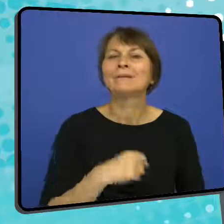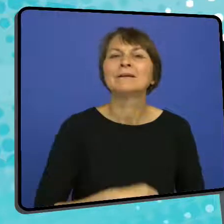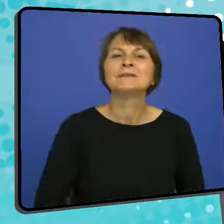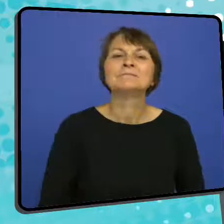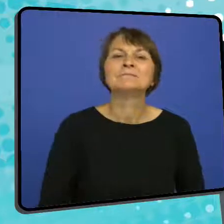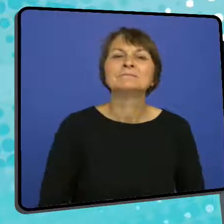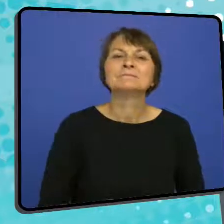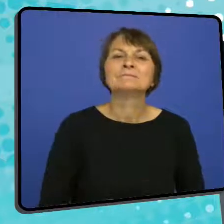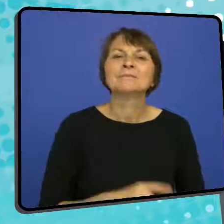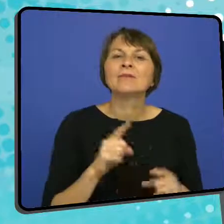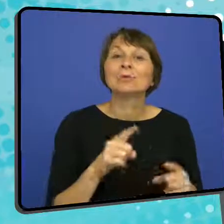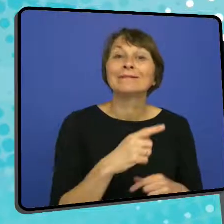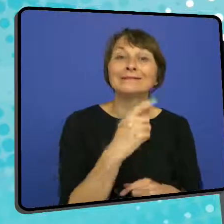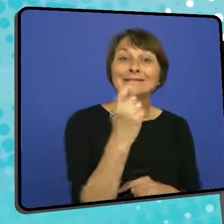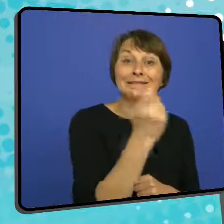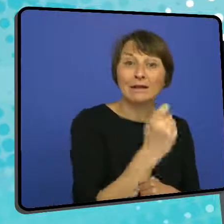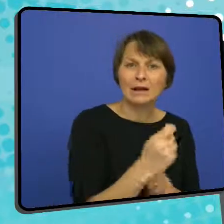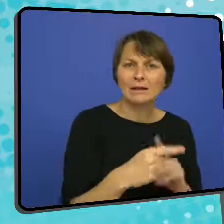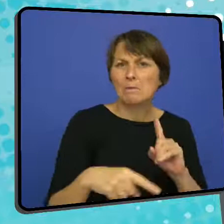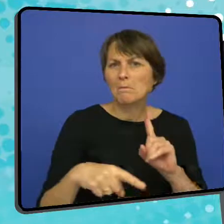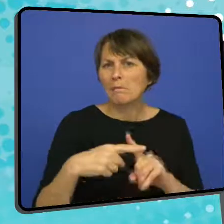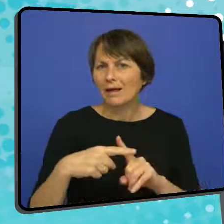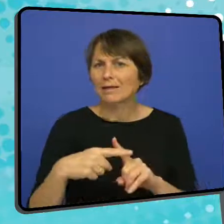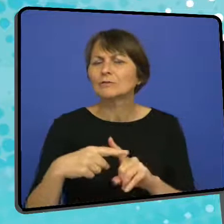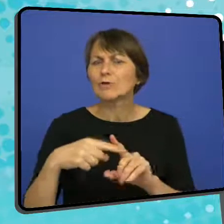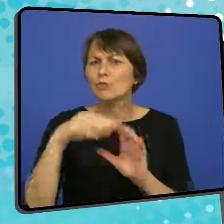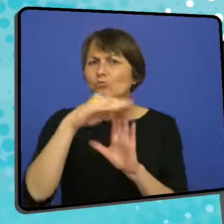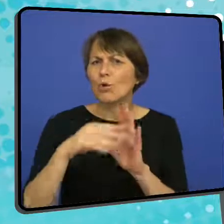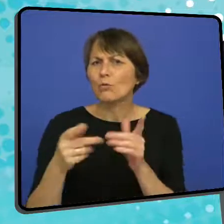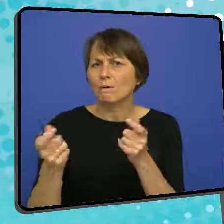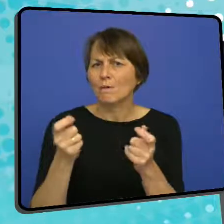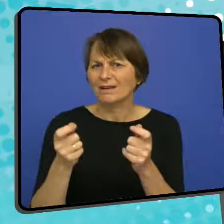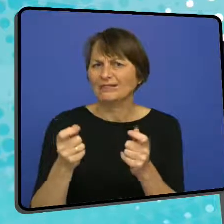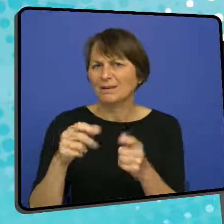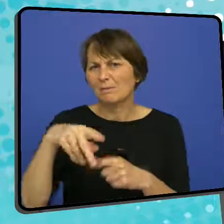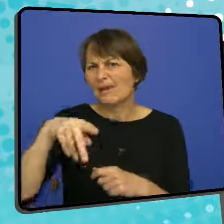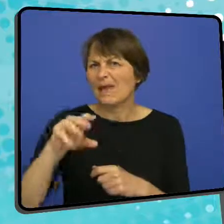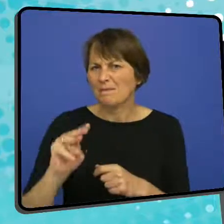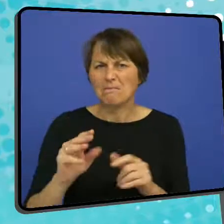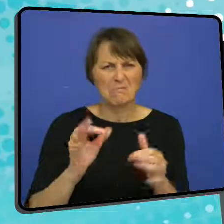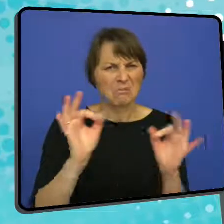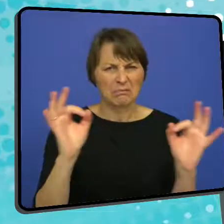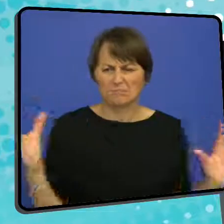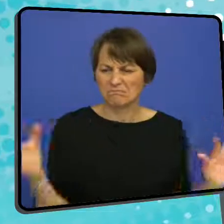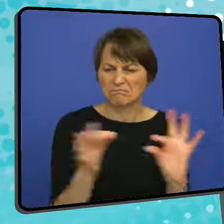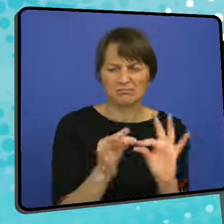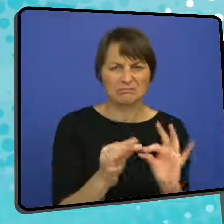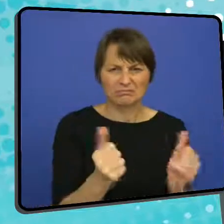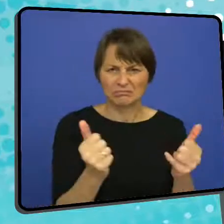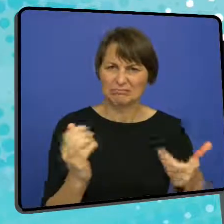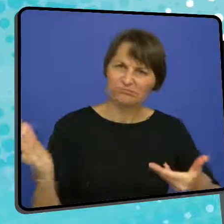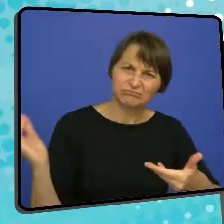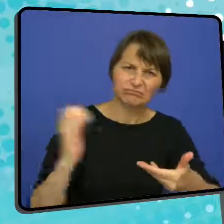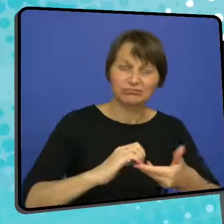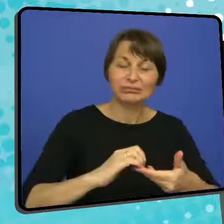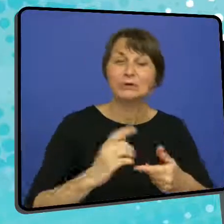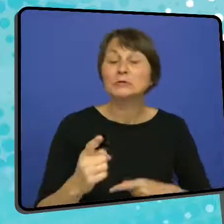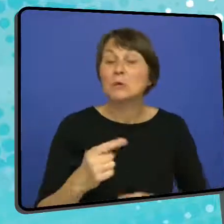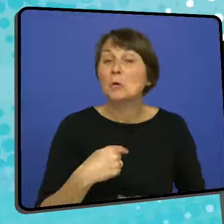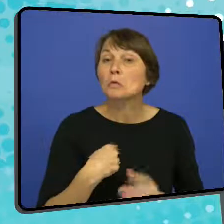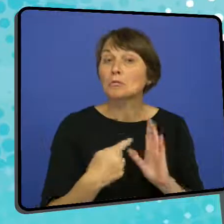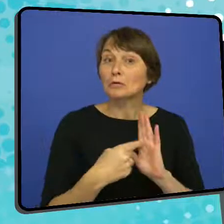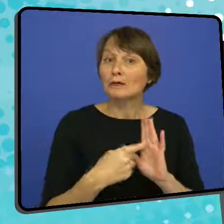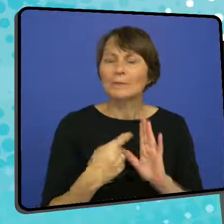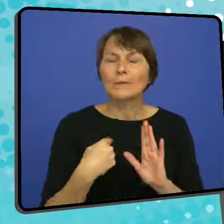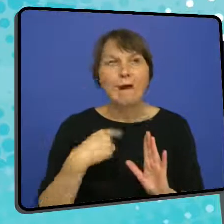in hand, which is great. So I think in the rhythm of the business, whenever we think of a new feature or we want to